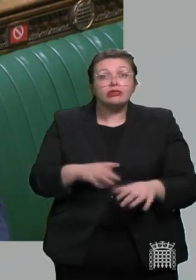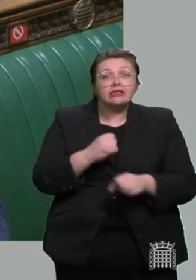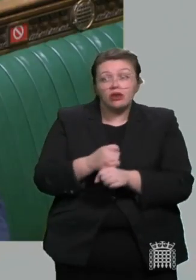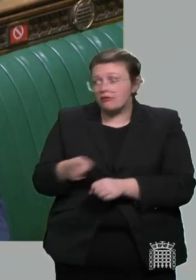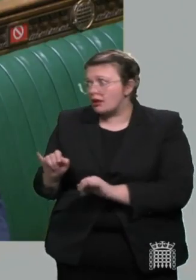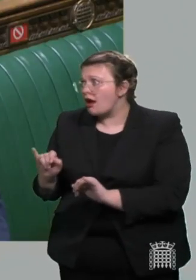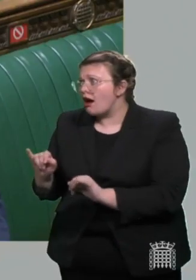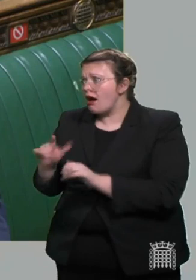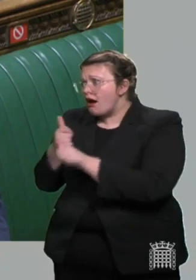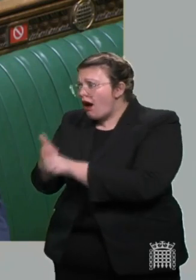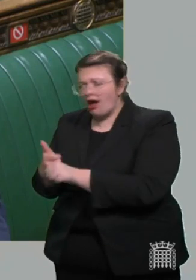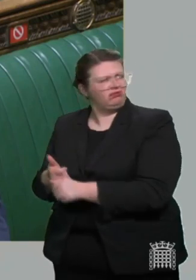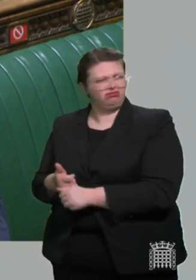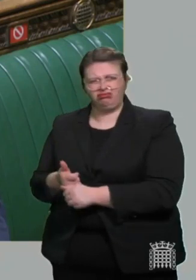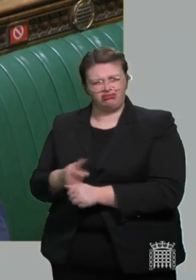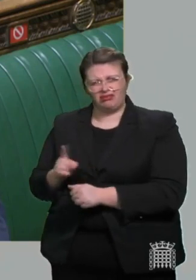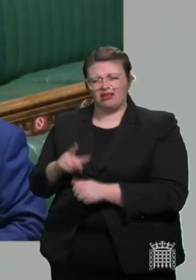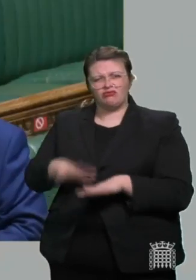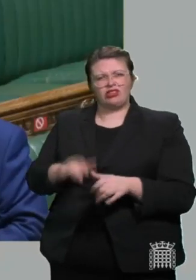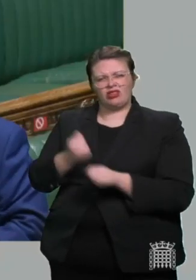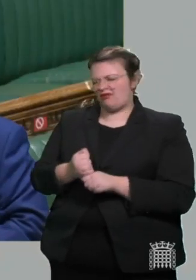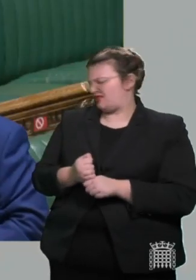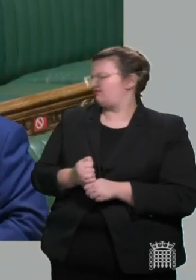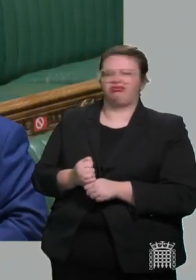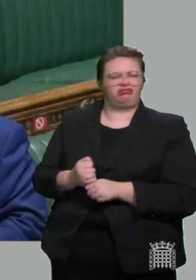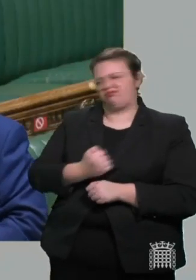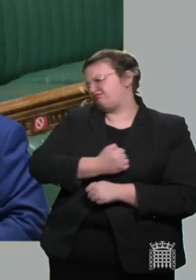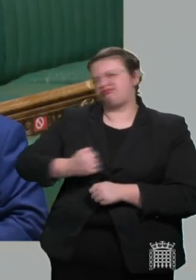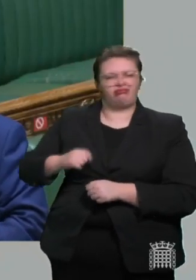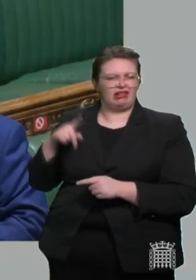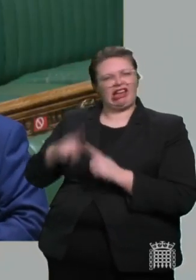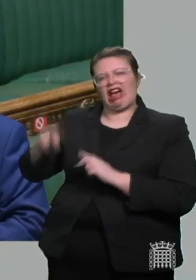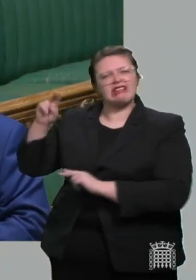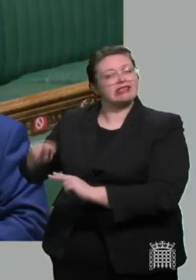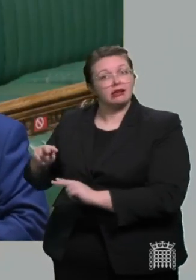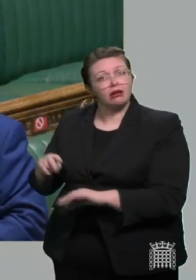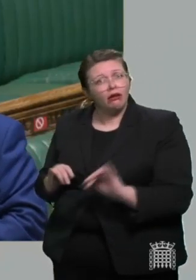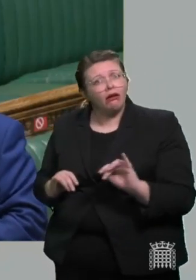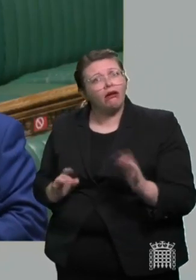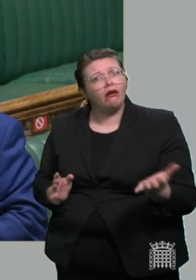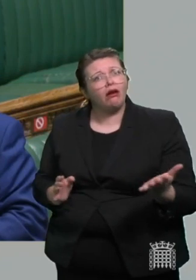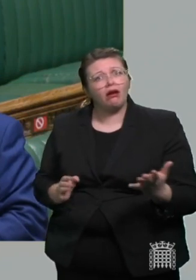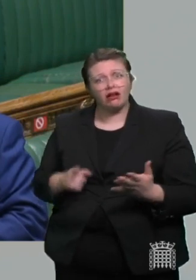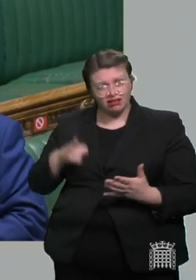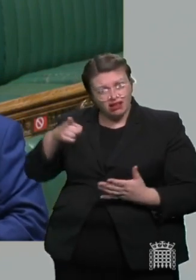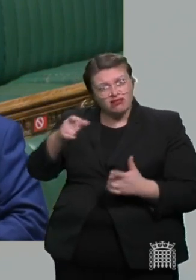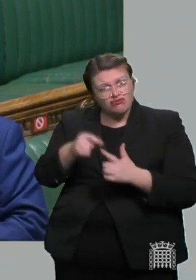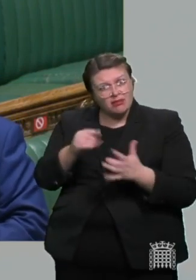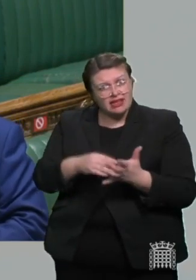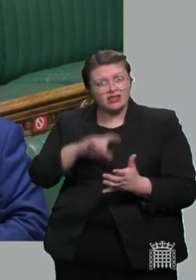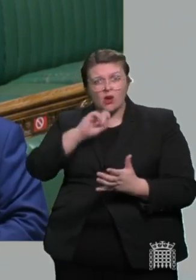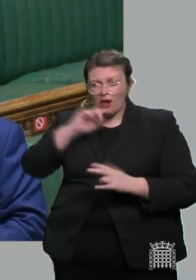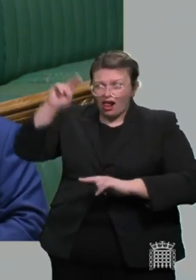Instead, is to impose cuts. That's what you're doing, Prime Minister. A 50% cut to international